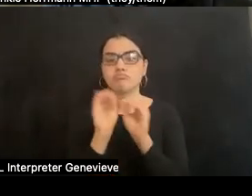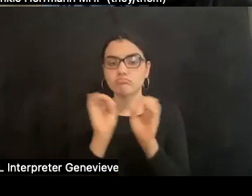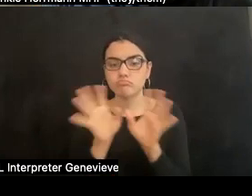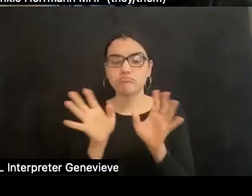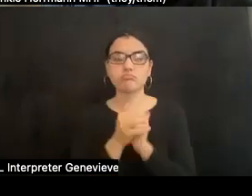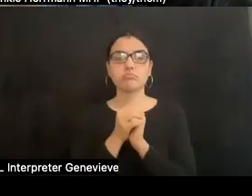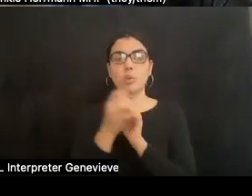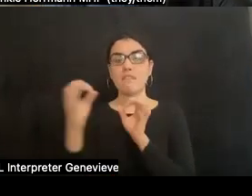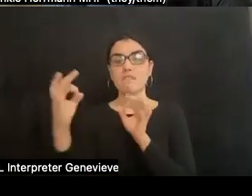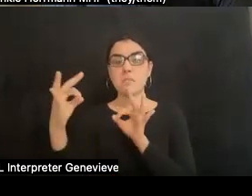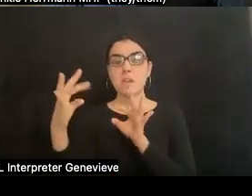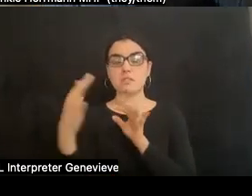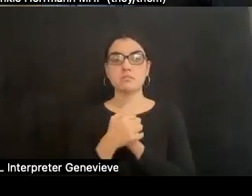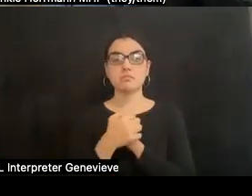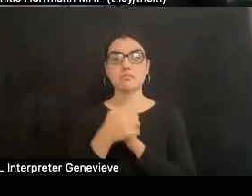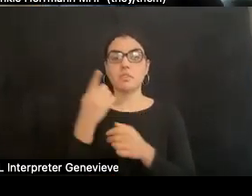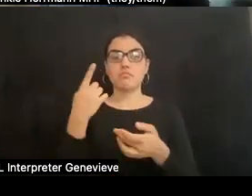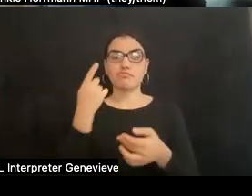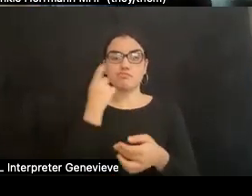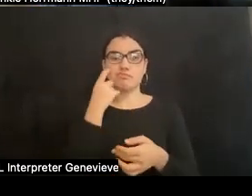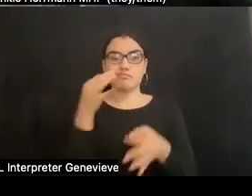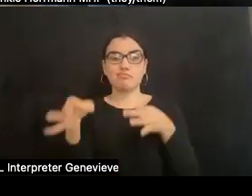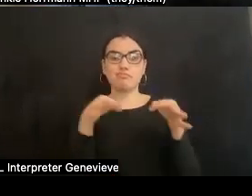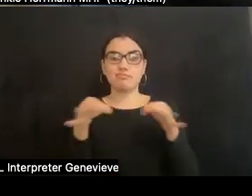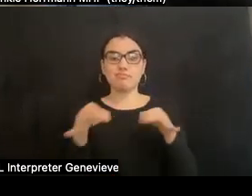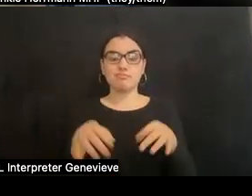clarifications, or feedback about what we just talked about.